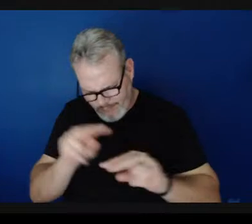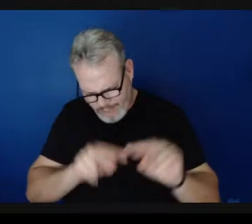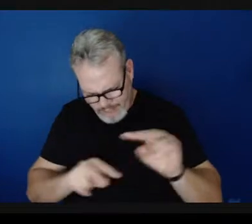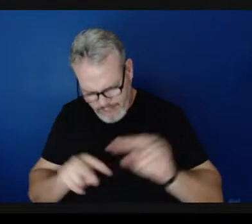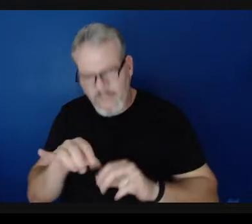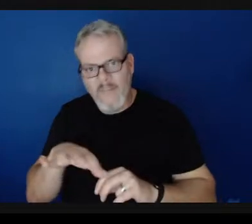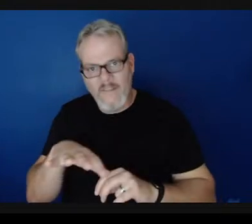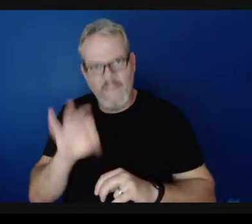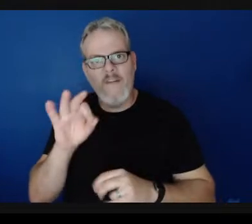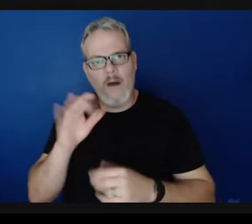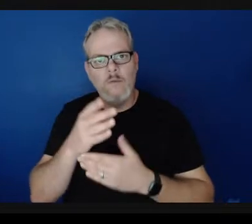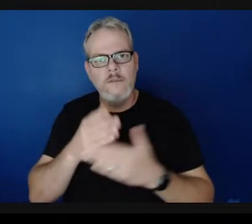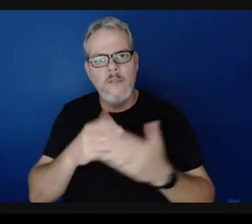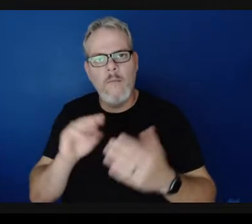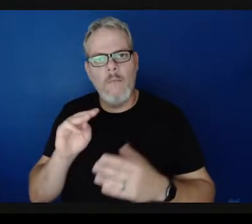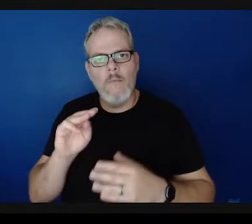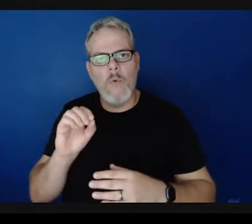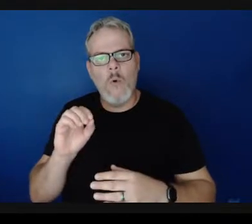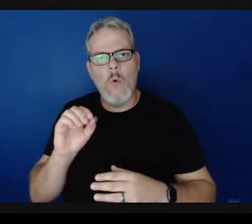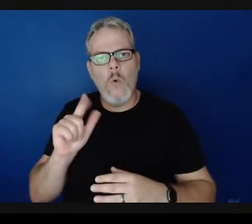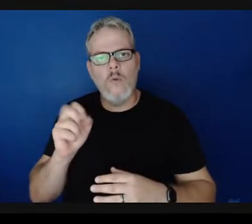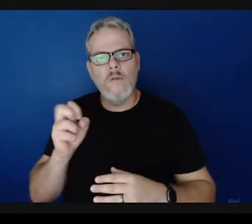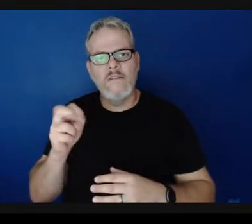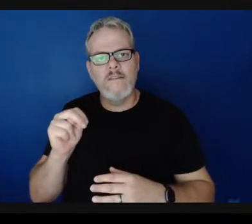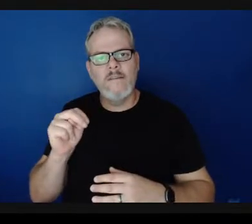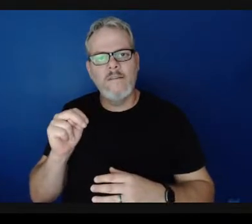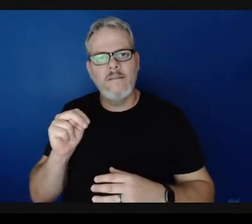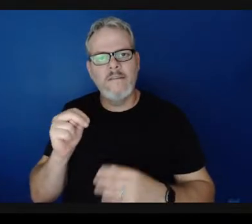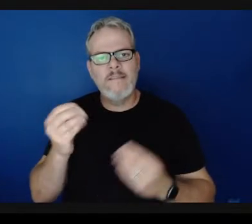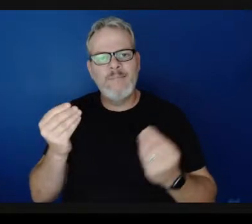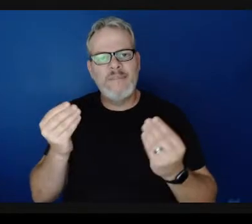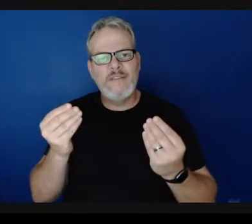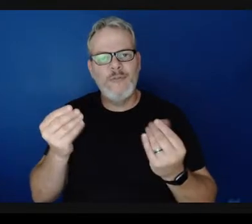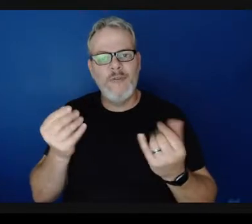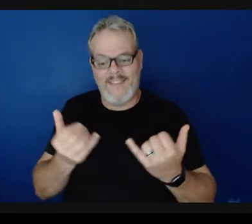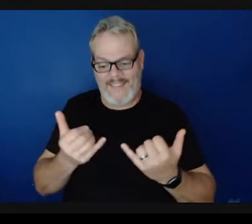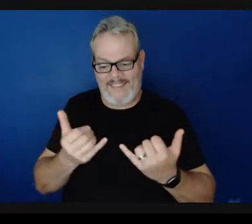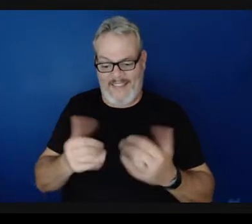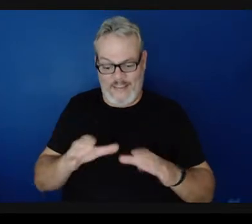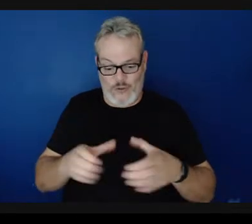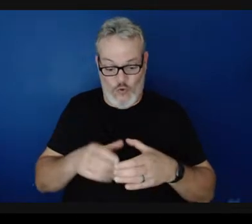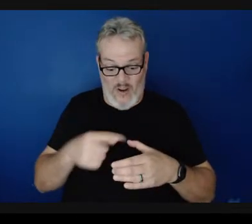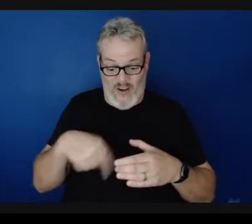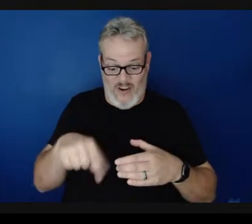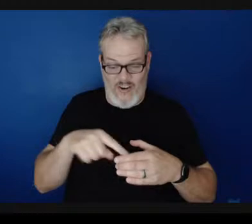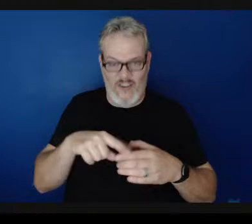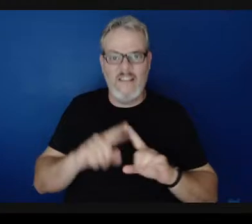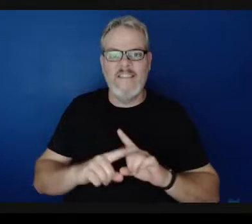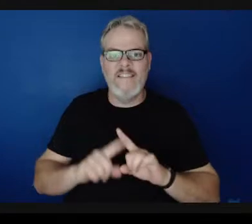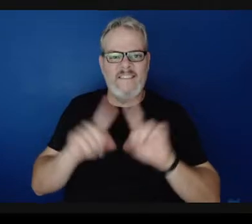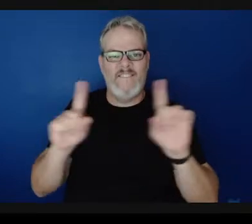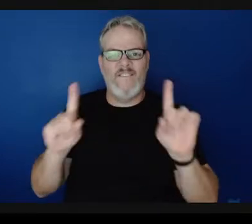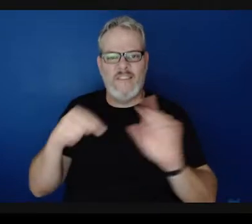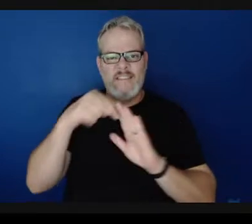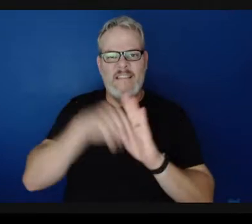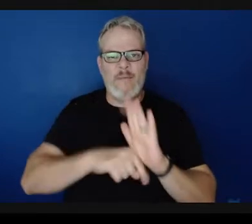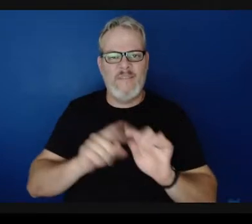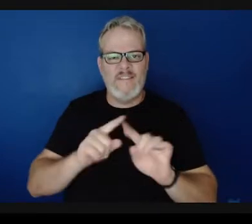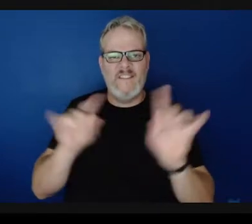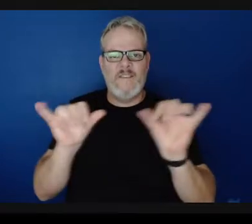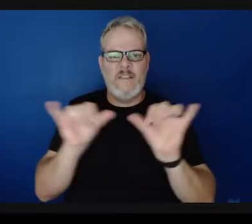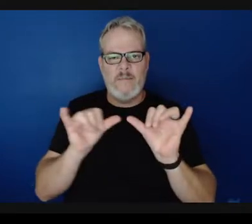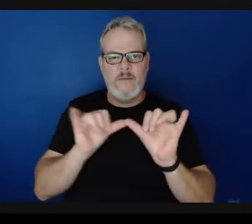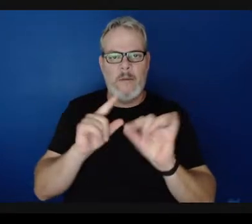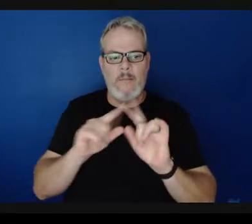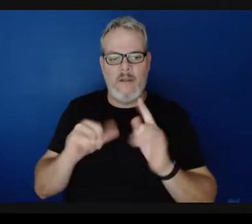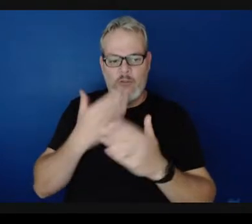we actually have. This crater we have now is different dimensions, different depth and all of that, but it's a starting point to try to